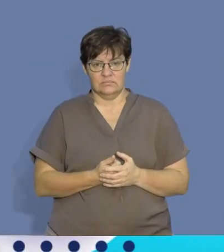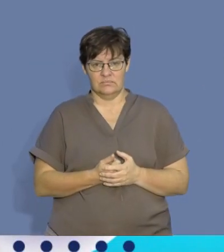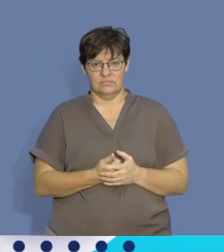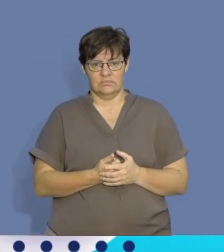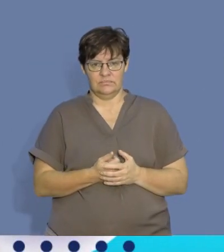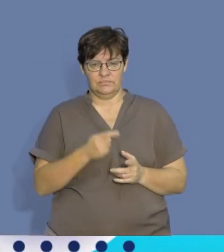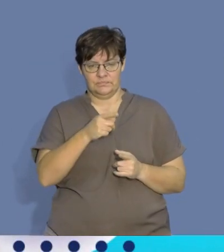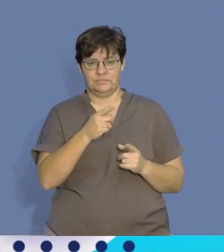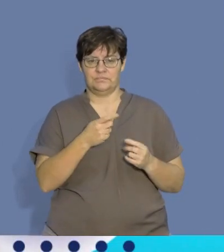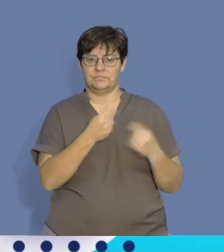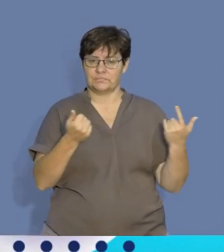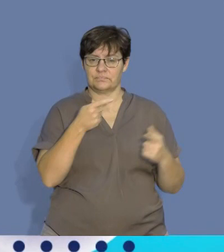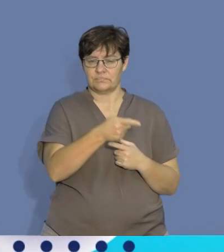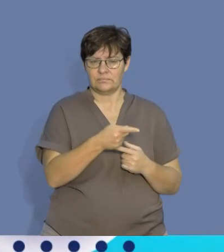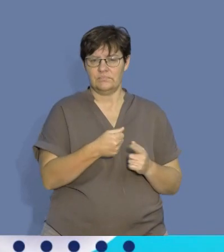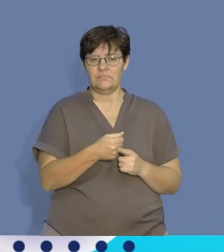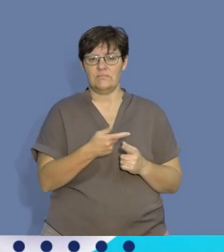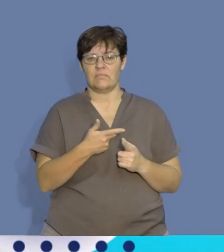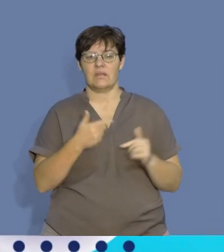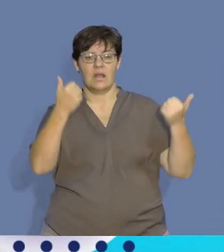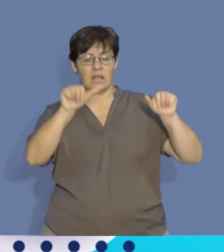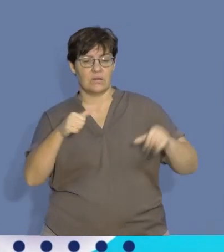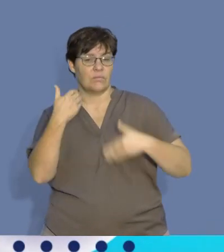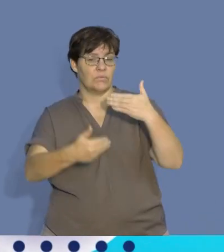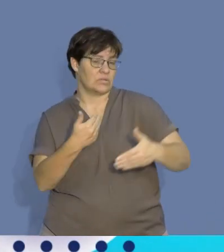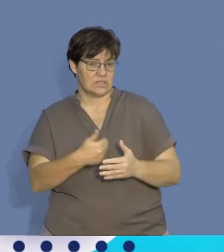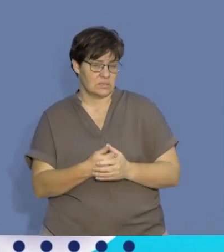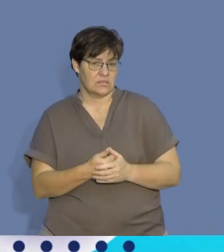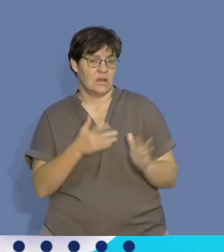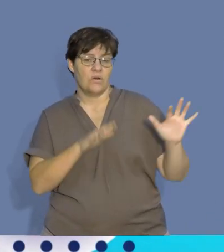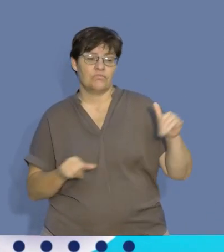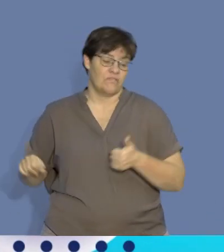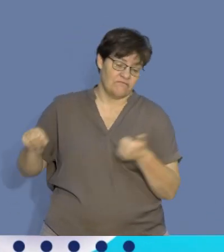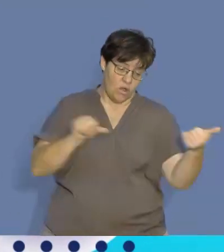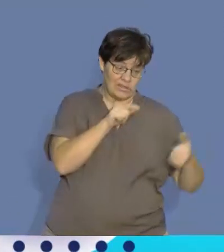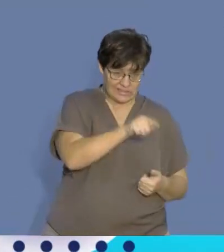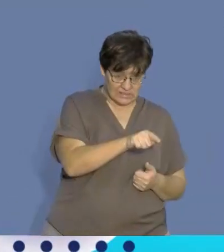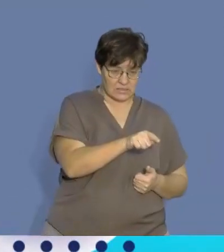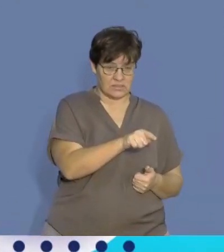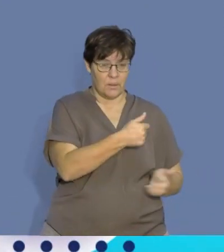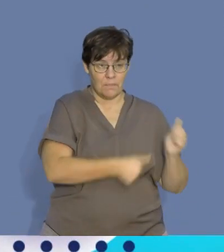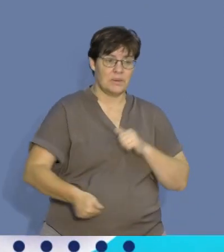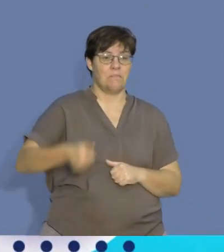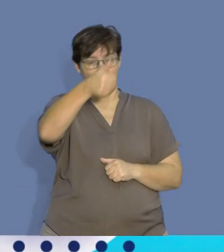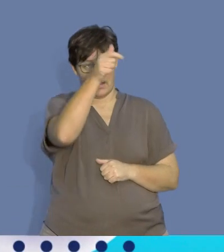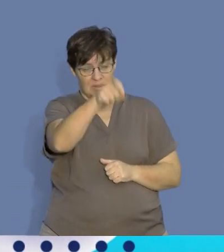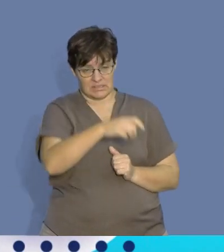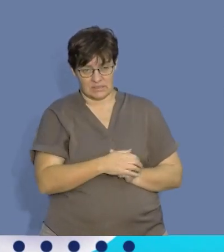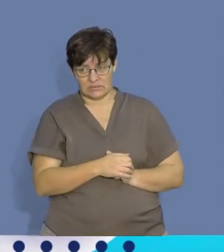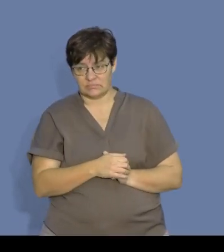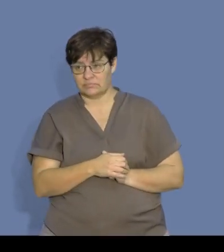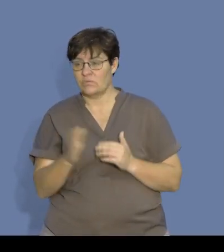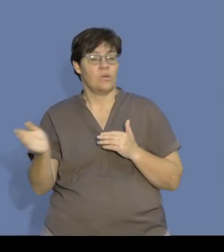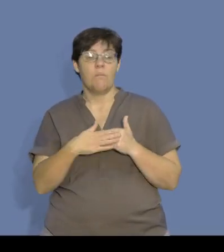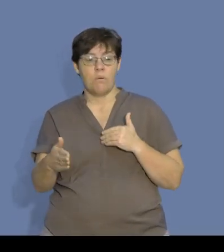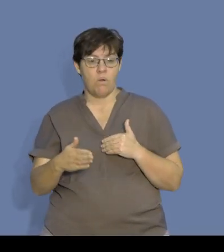at the beginning of the financial year, the accounting procedure is reverse this entry. In other words, it's